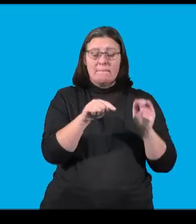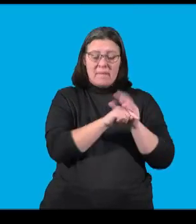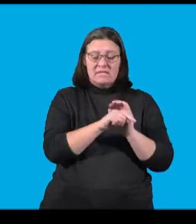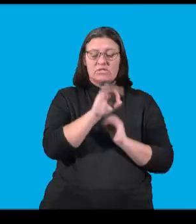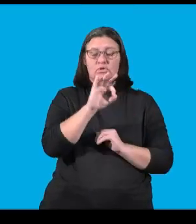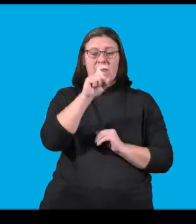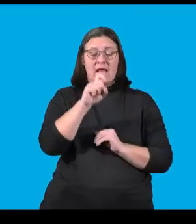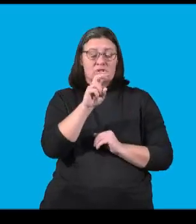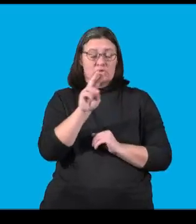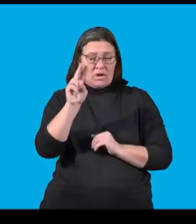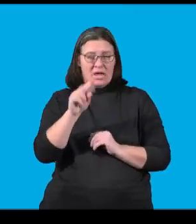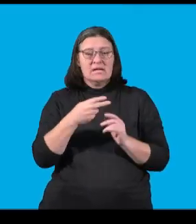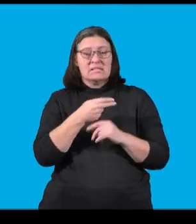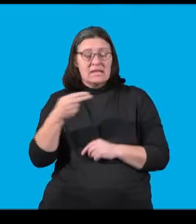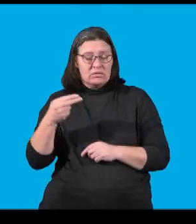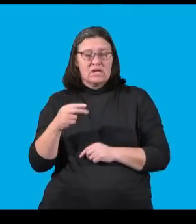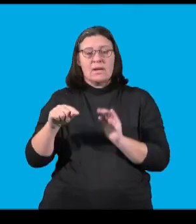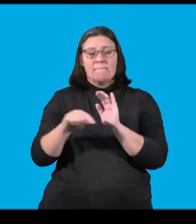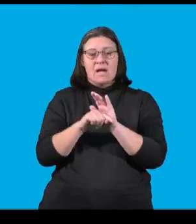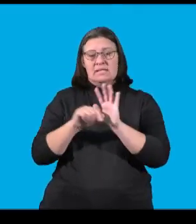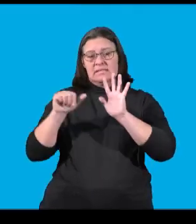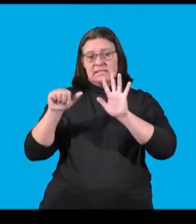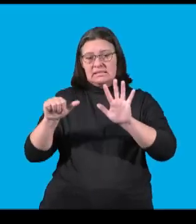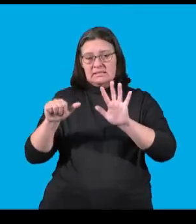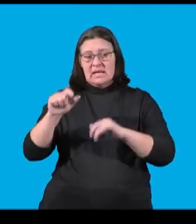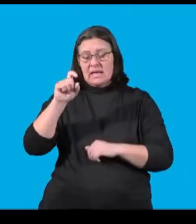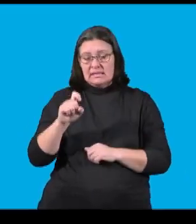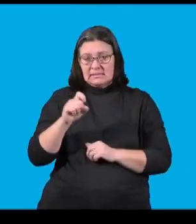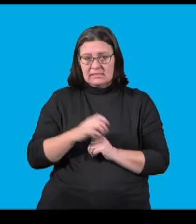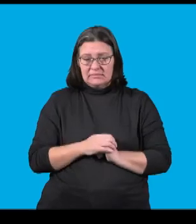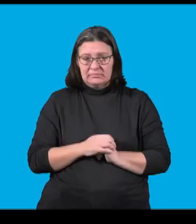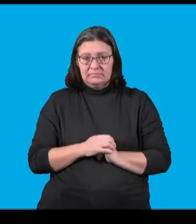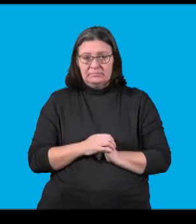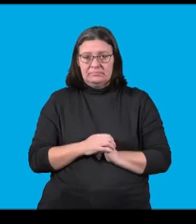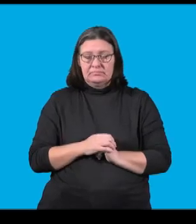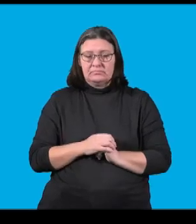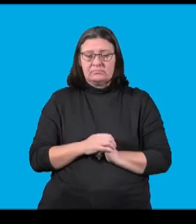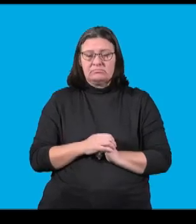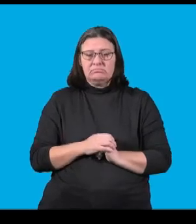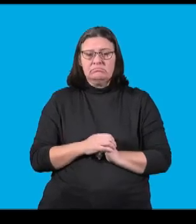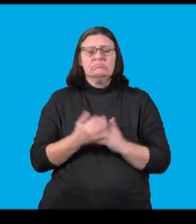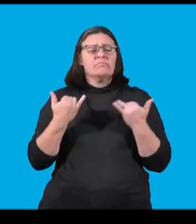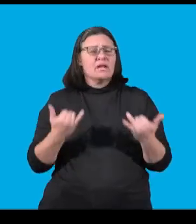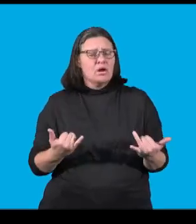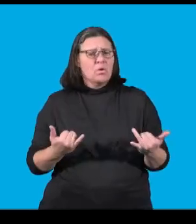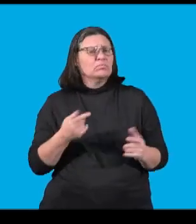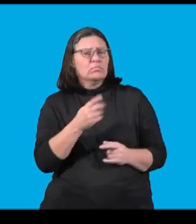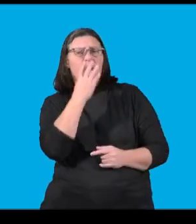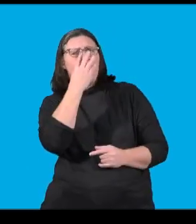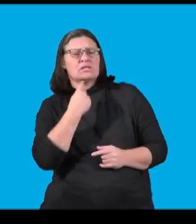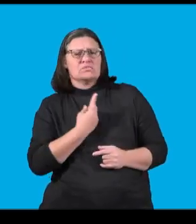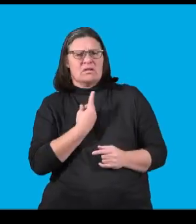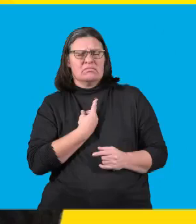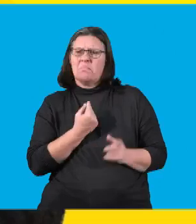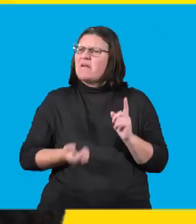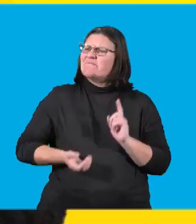of minus 3x squared is equal to minus 6x. Okay, so now when we get to this part,